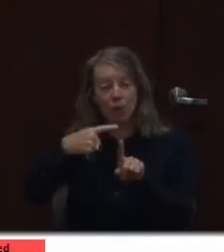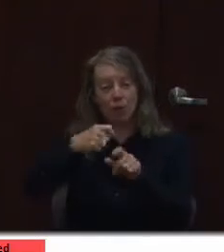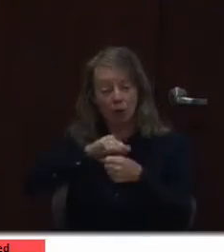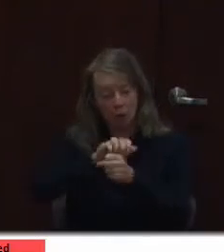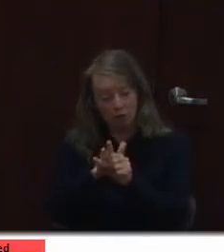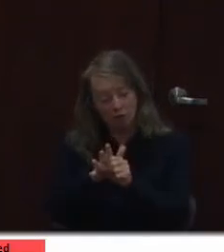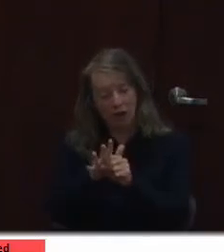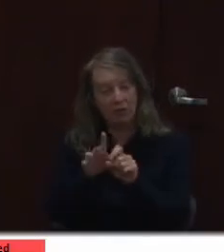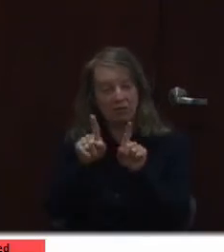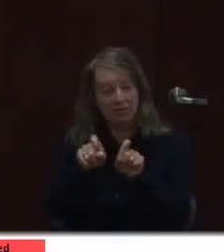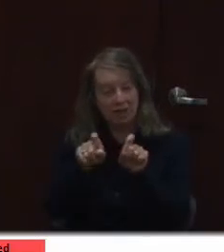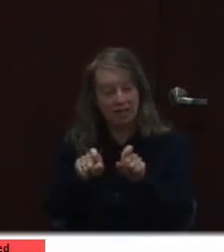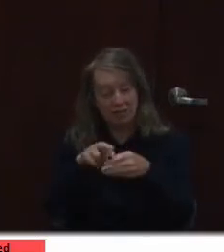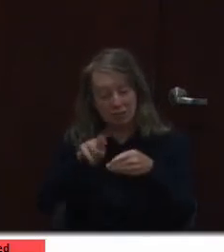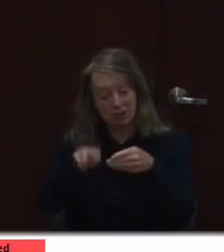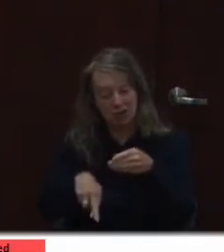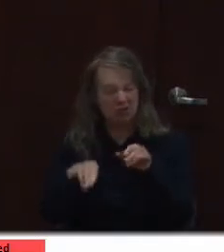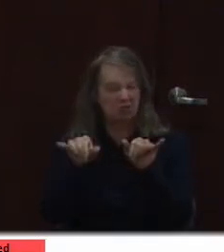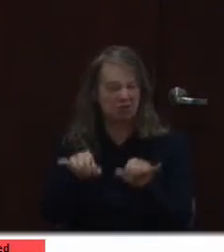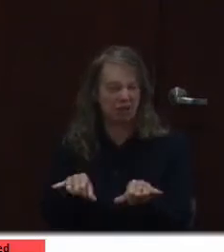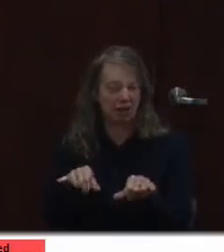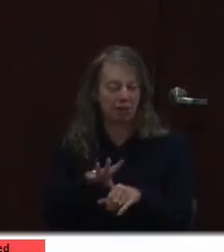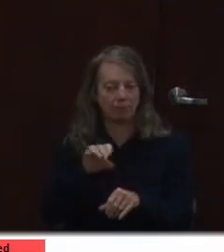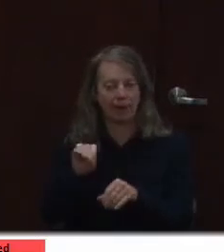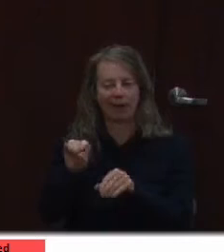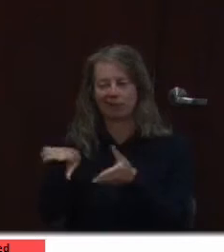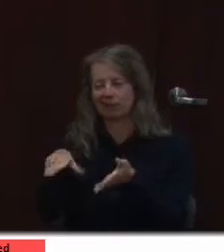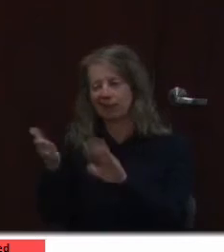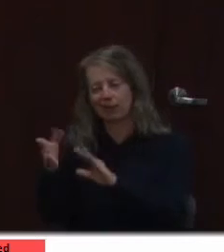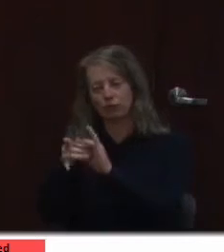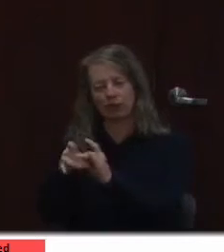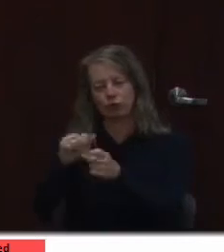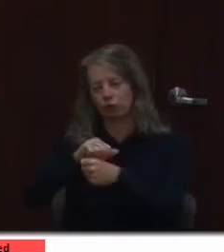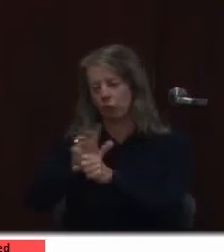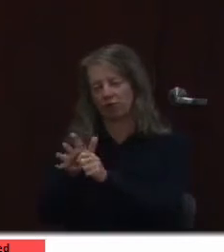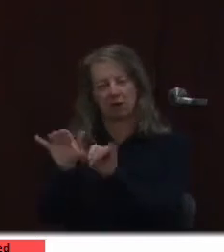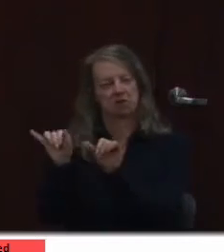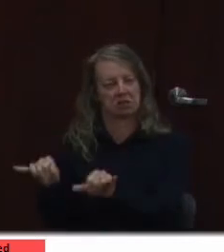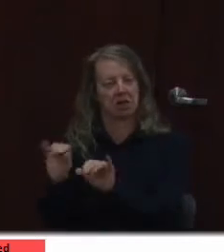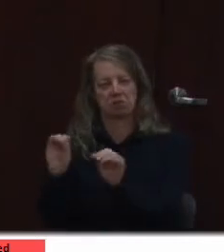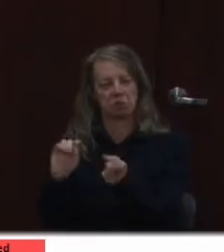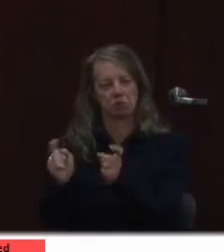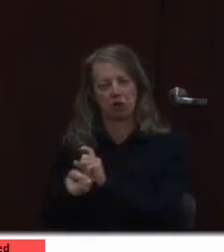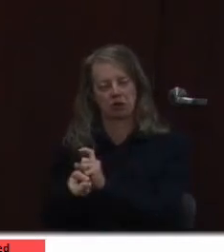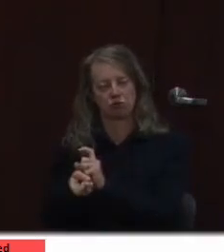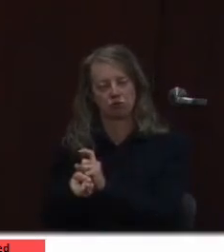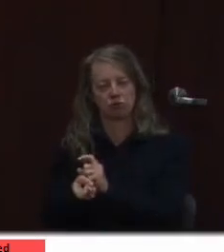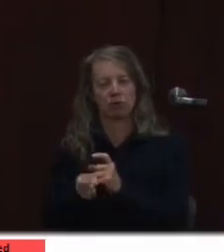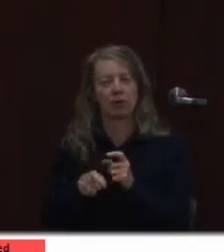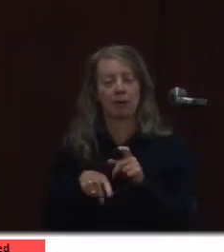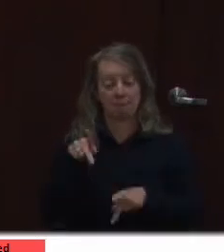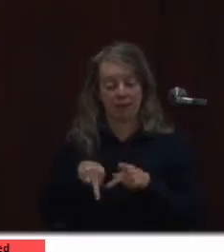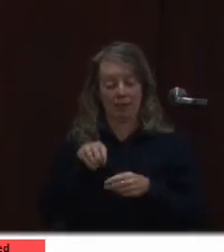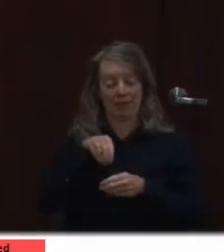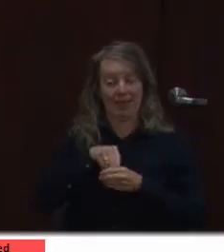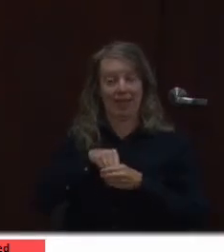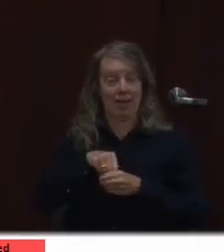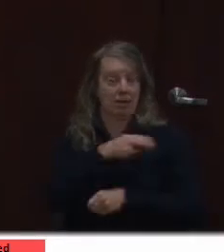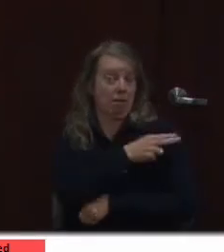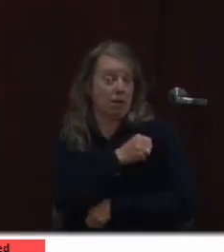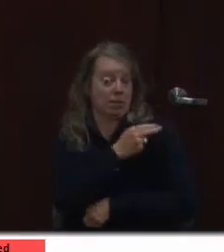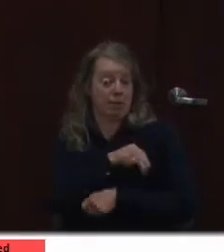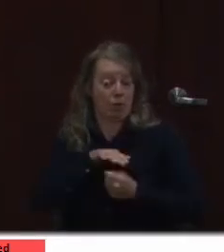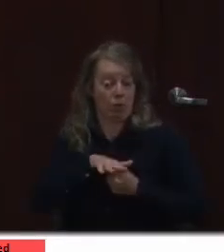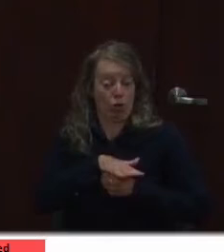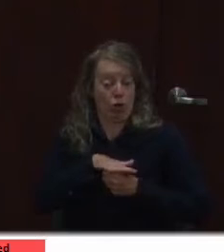one week to the next, and the deaths remained the same as well. And our local hospitalizations, not the regional data